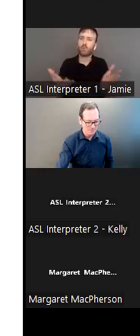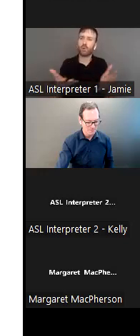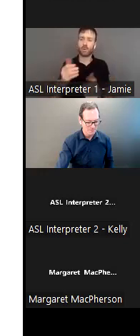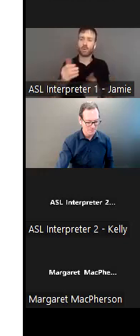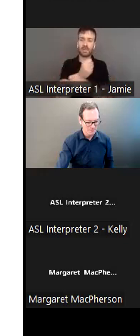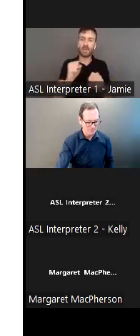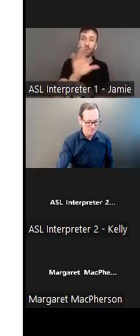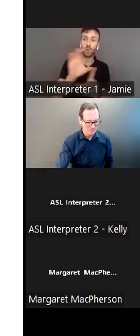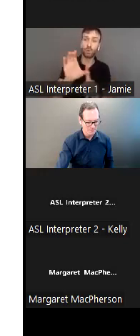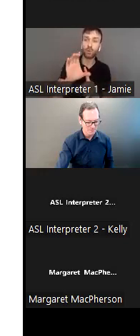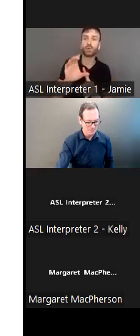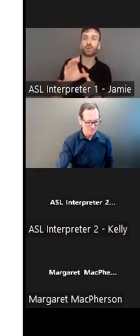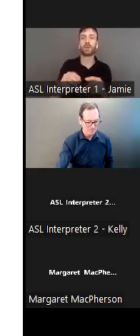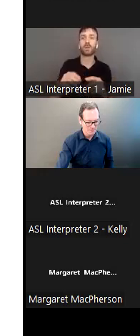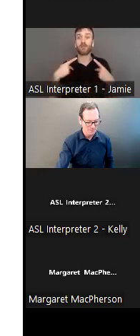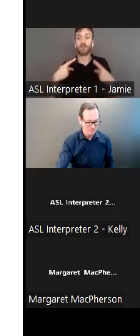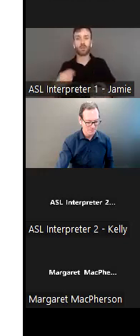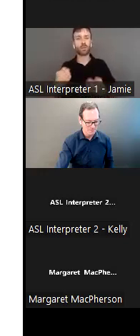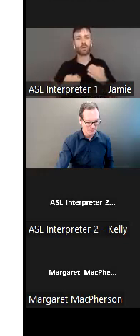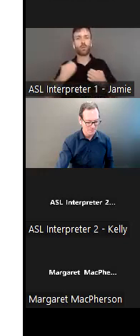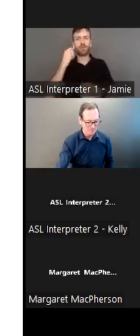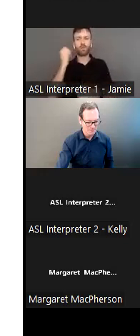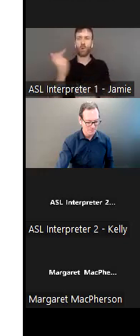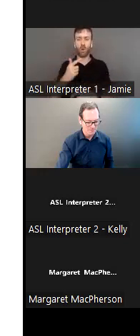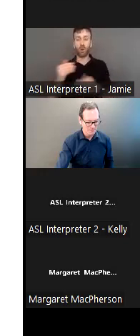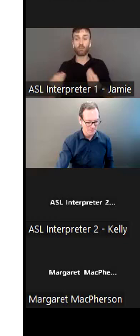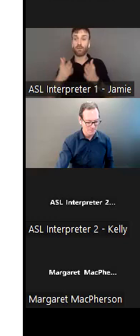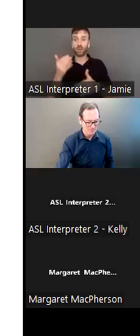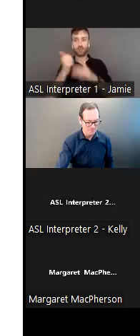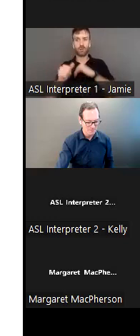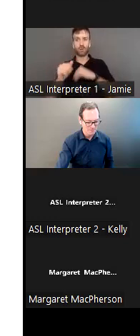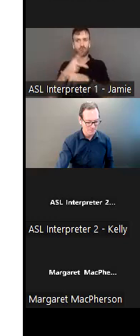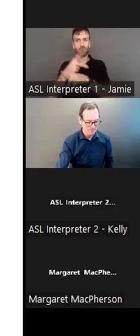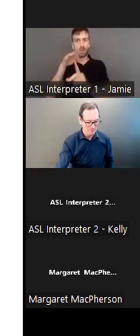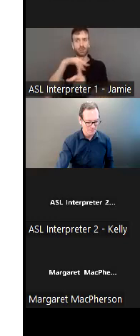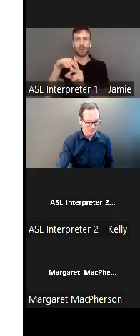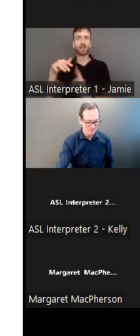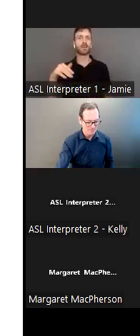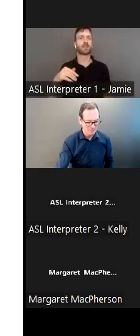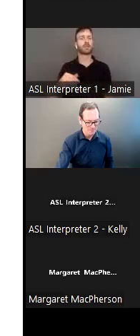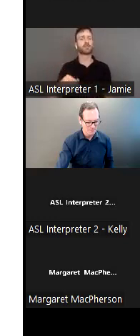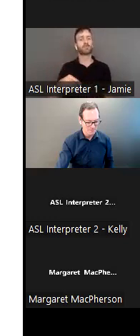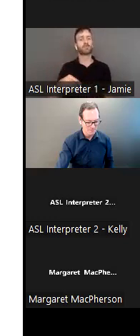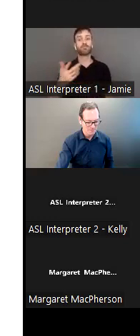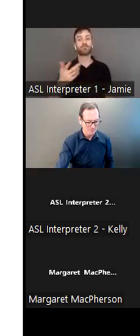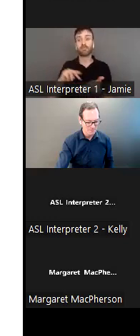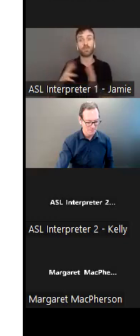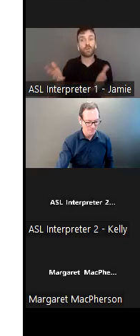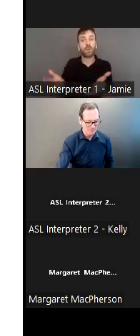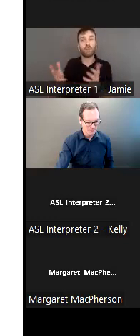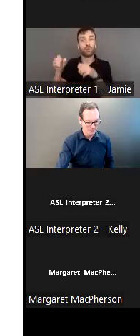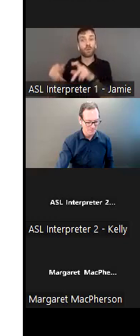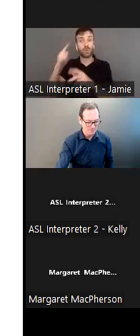safety for all clients and providers in a care setting. And this is done through fostering opportunities for